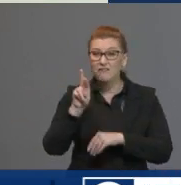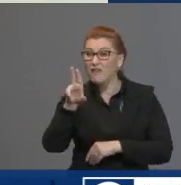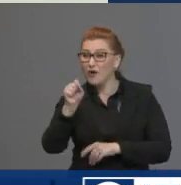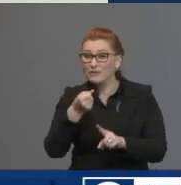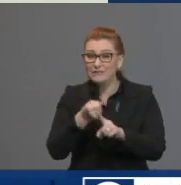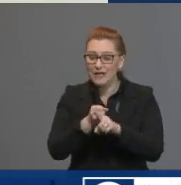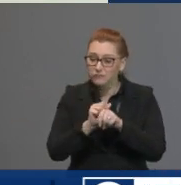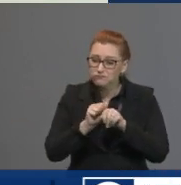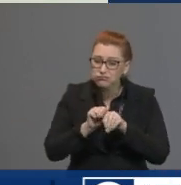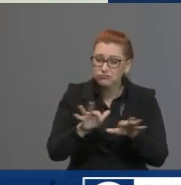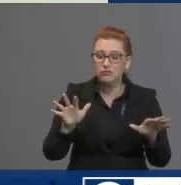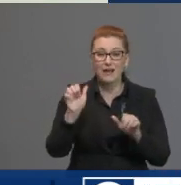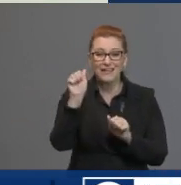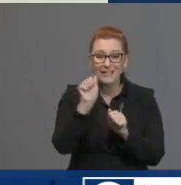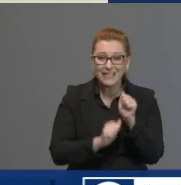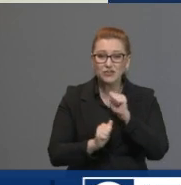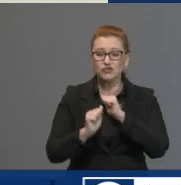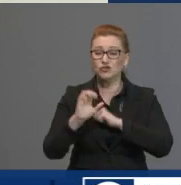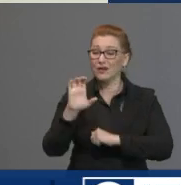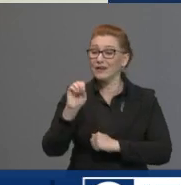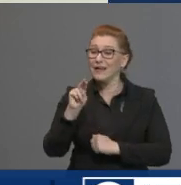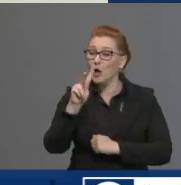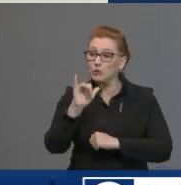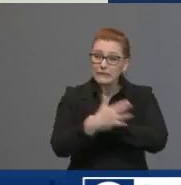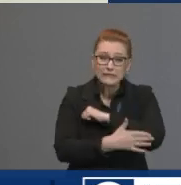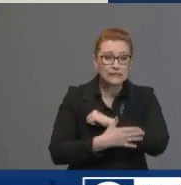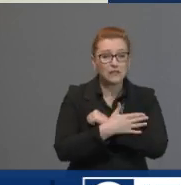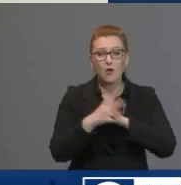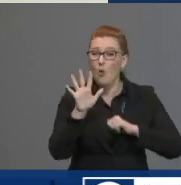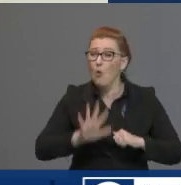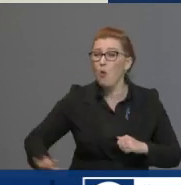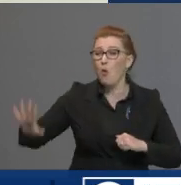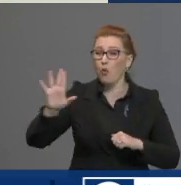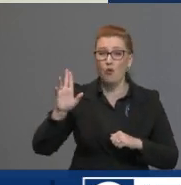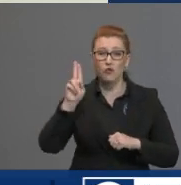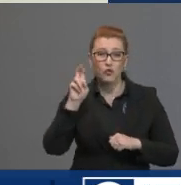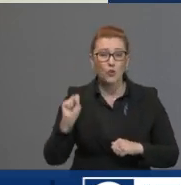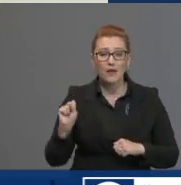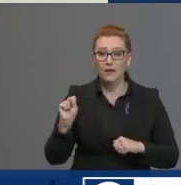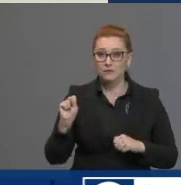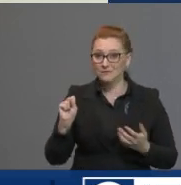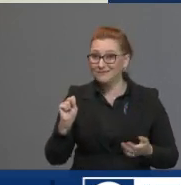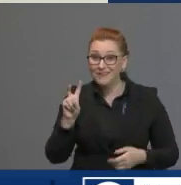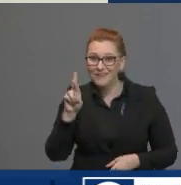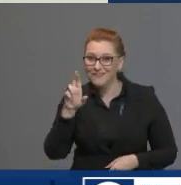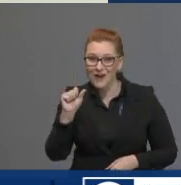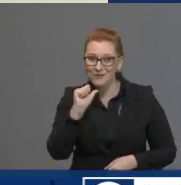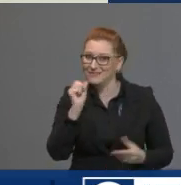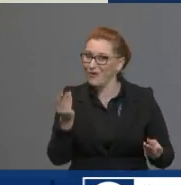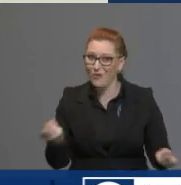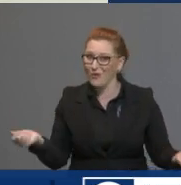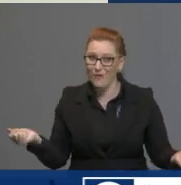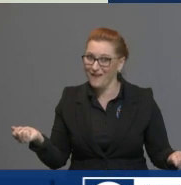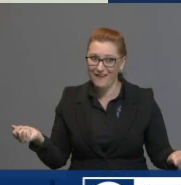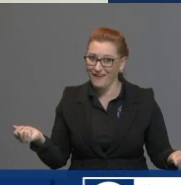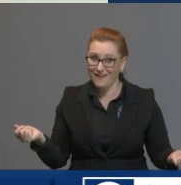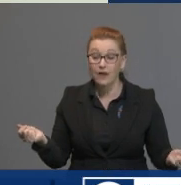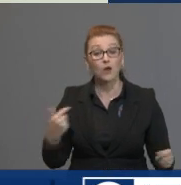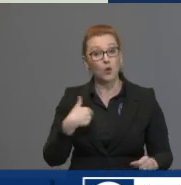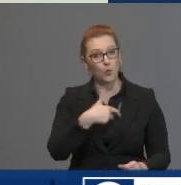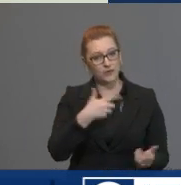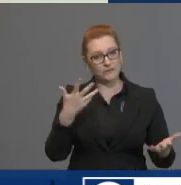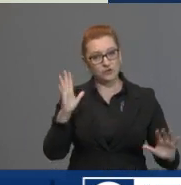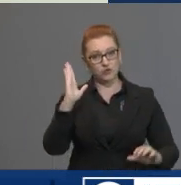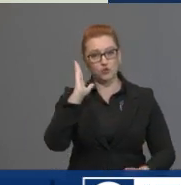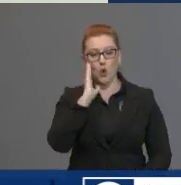in 184 countries around the world. The virus is not going away, but we know who